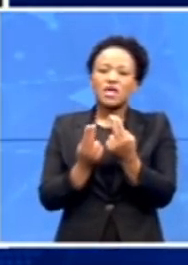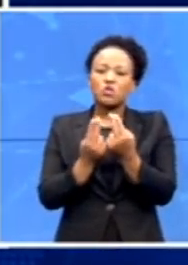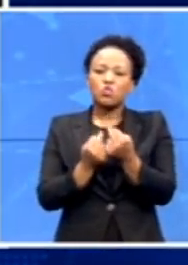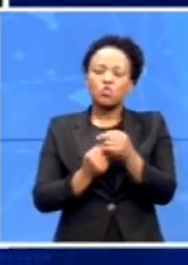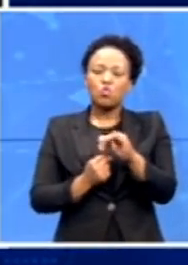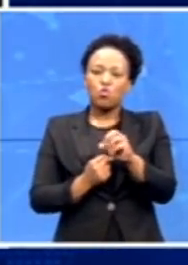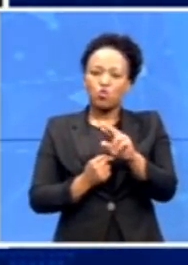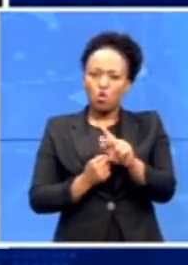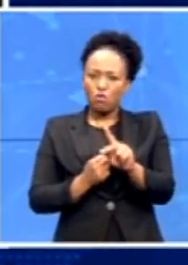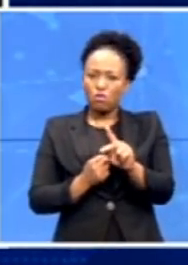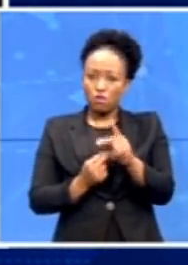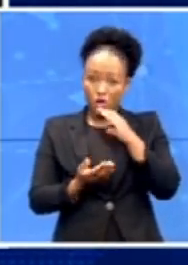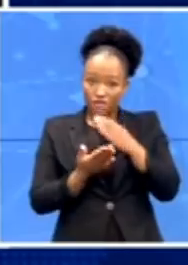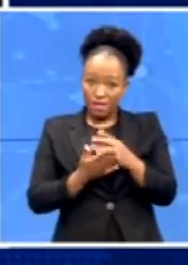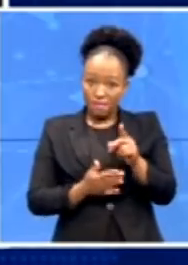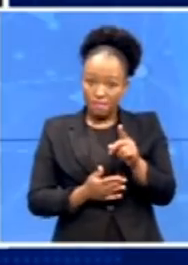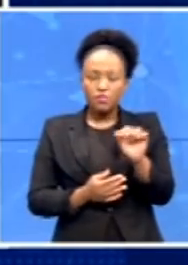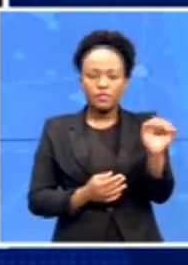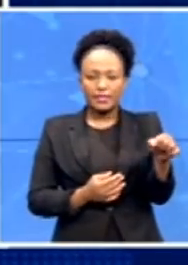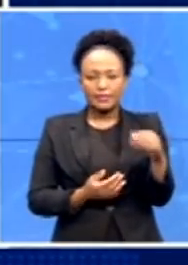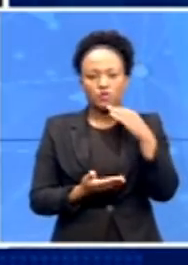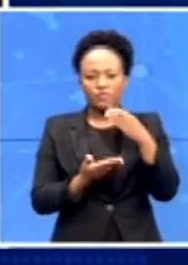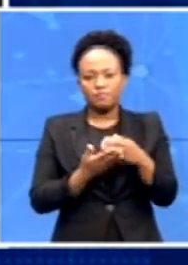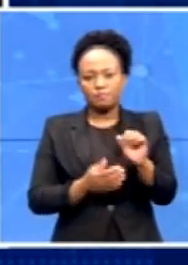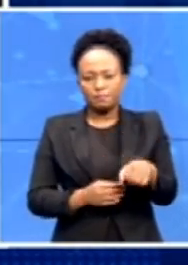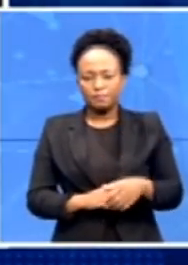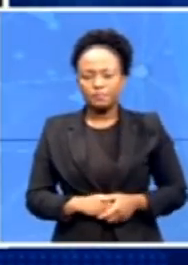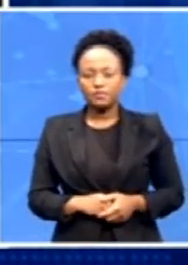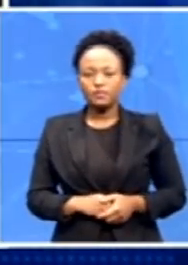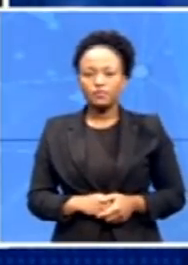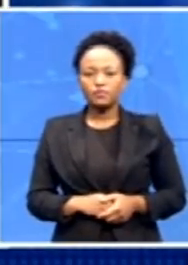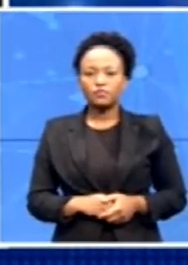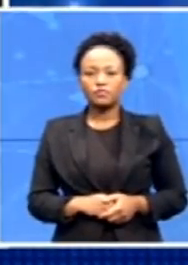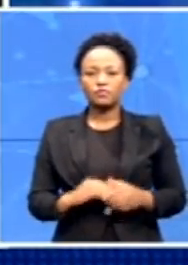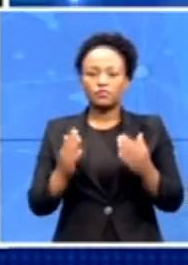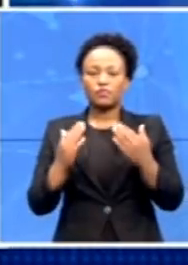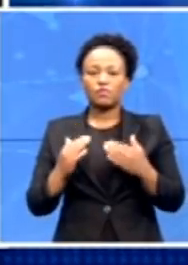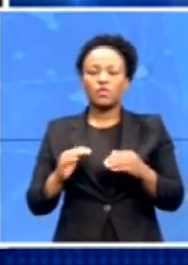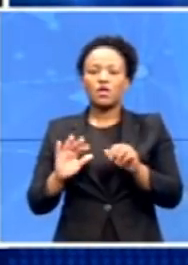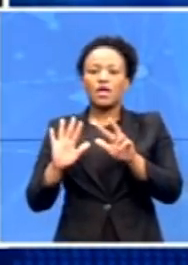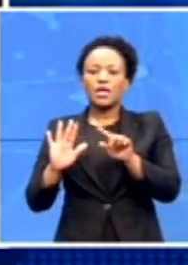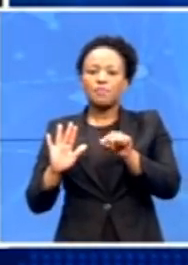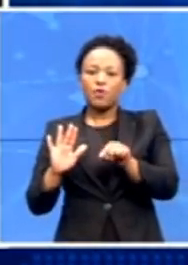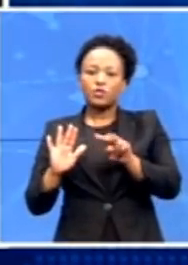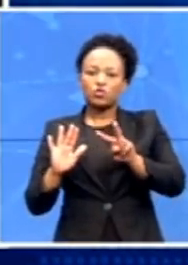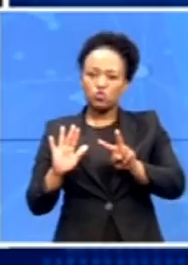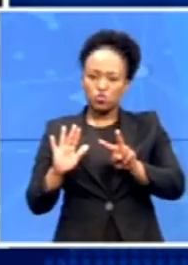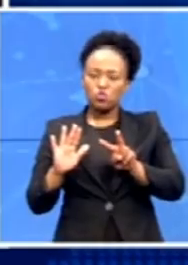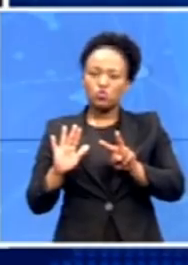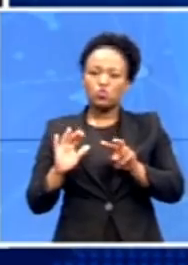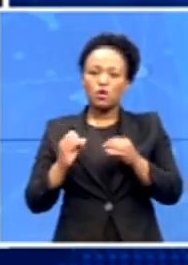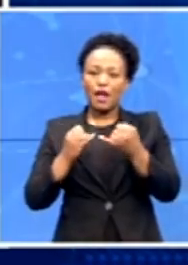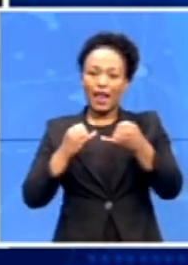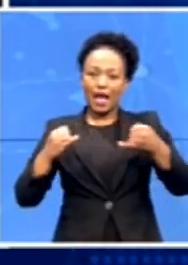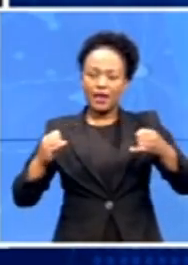Counsel. Then subparagraph 8.2, line 6 of this paragraph is corrected and amended by